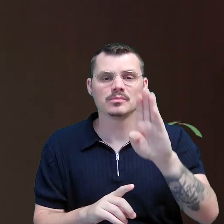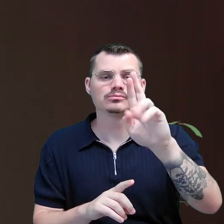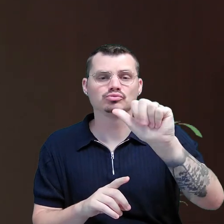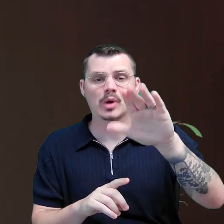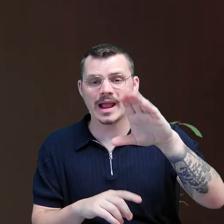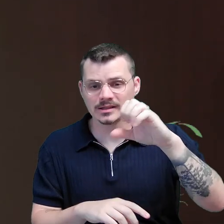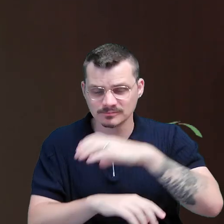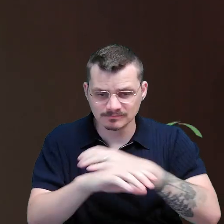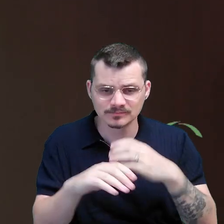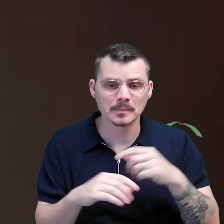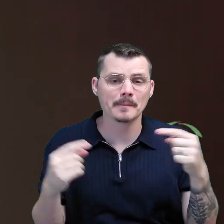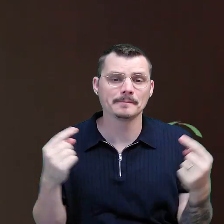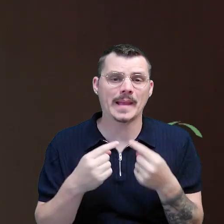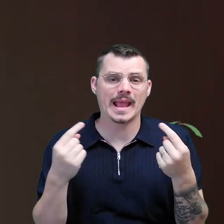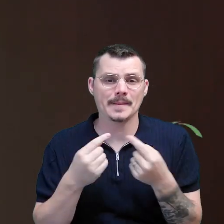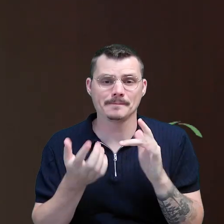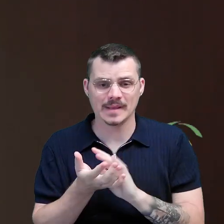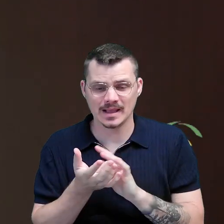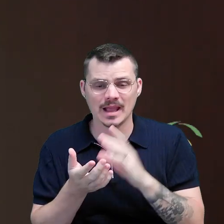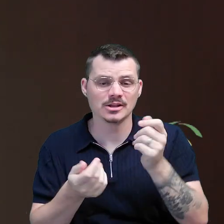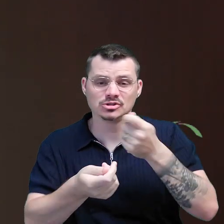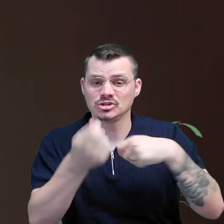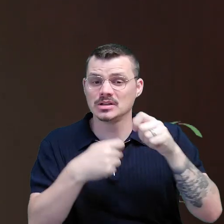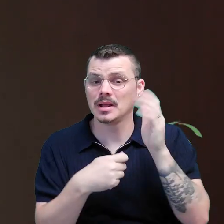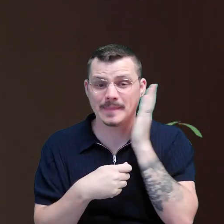some pain meds, and a new bed